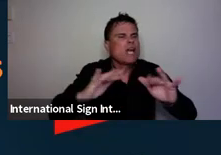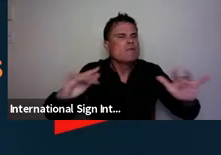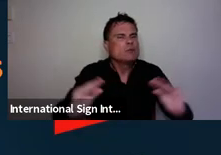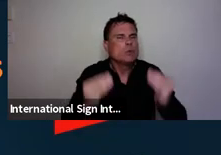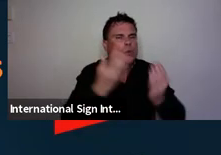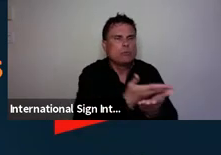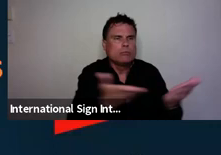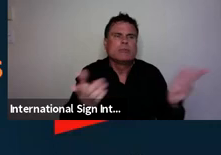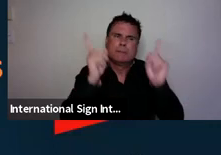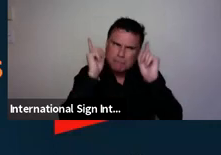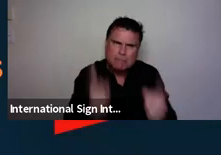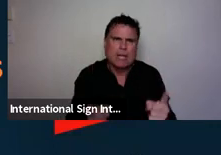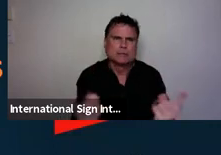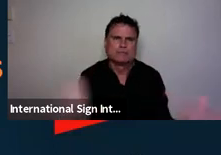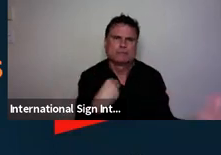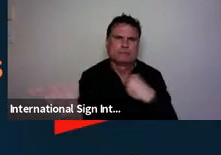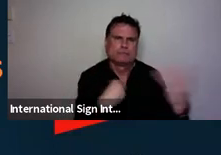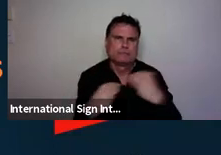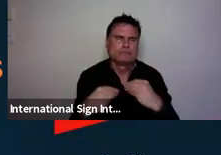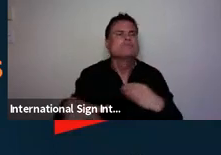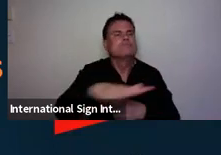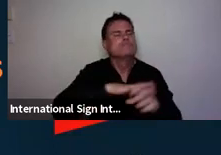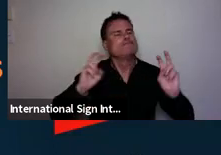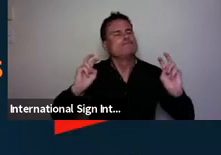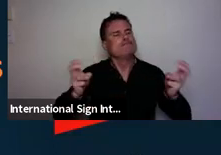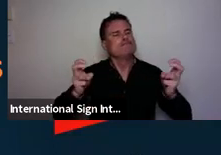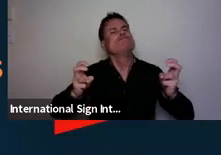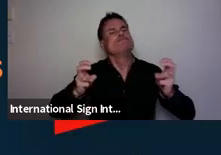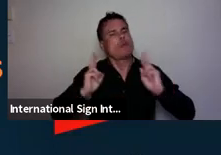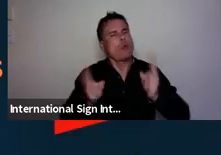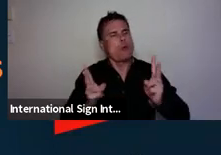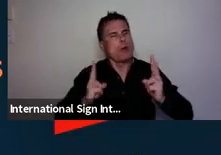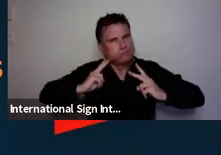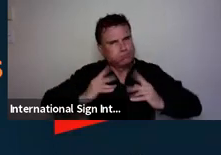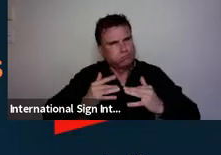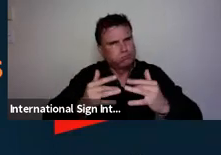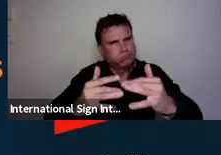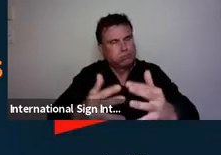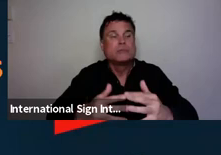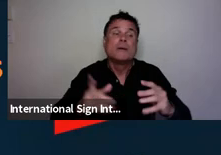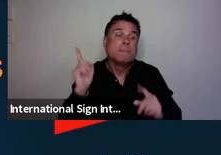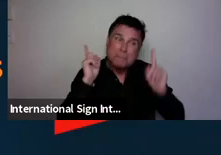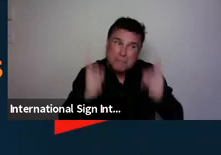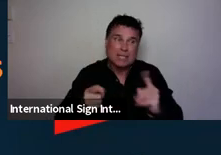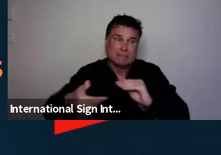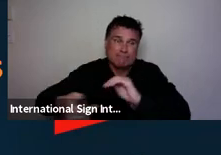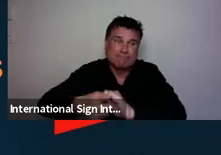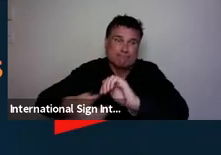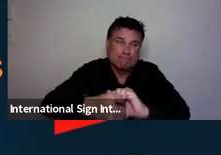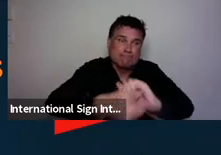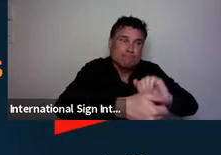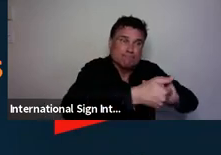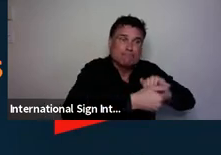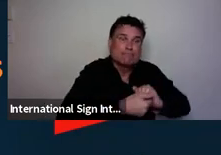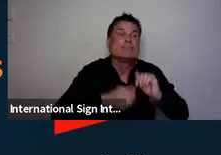And this takes planning and this takes partnerships, which is actually one of the next bullets. It takes time to